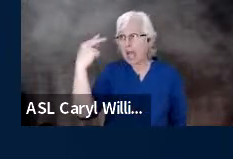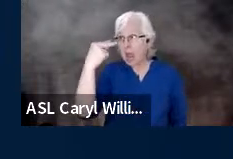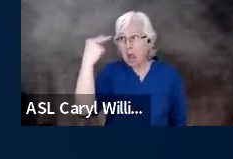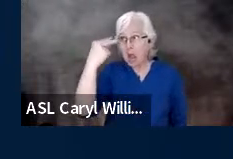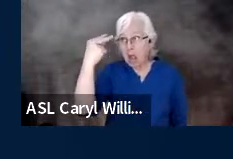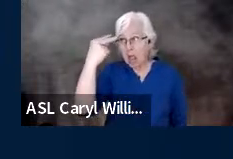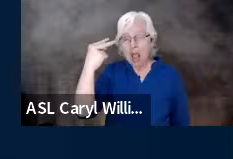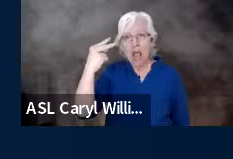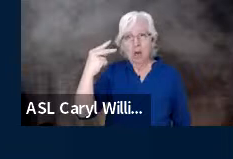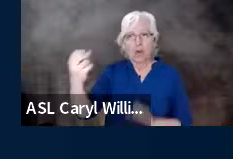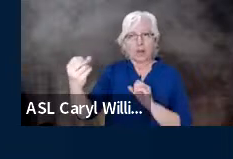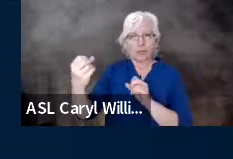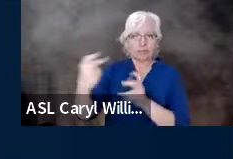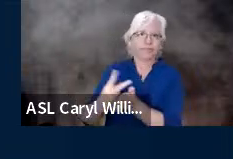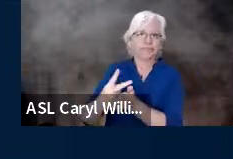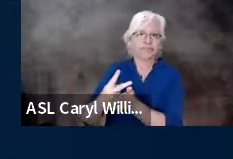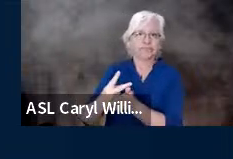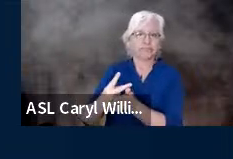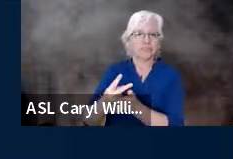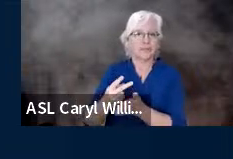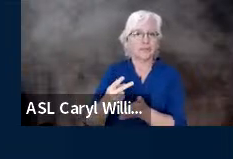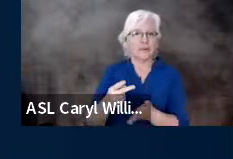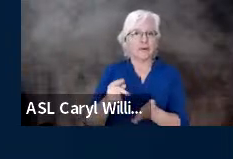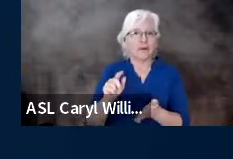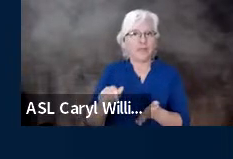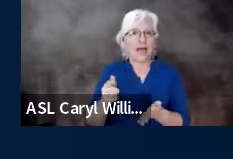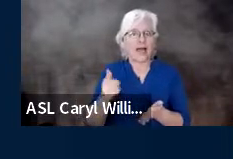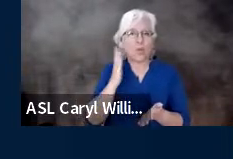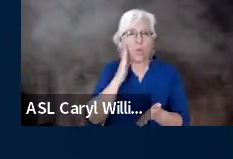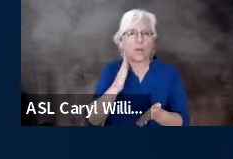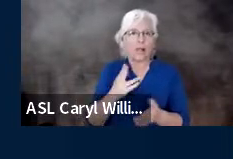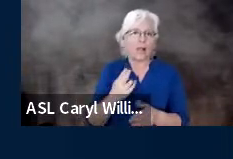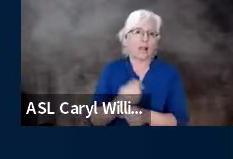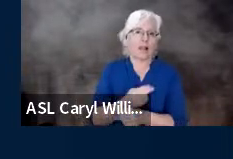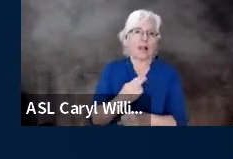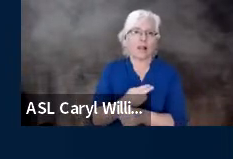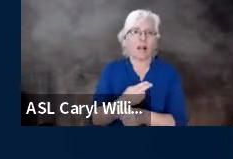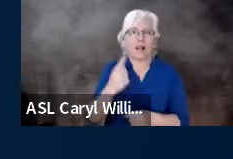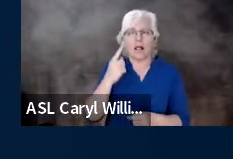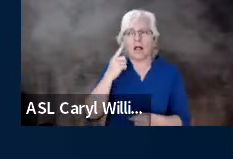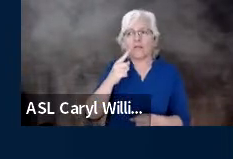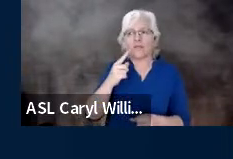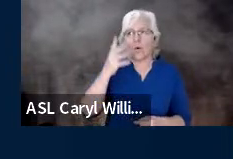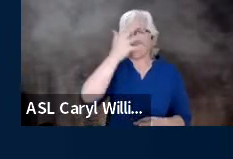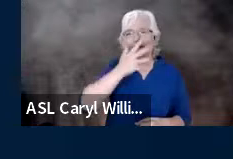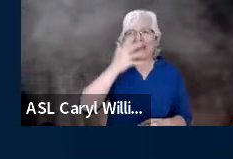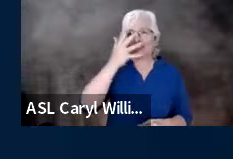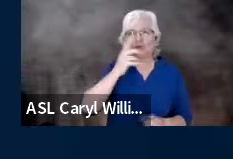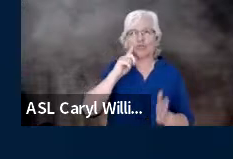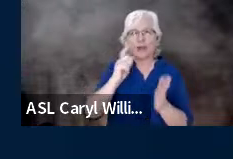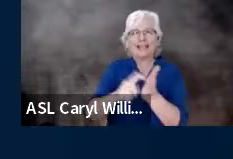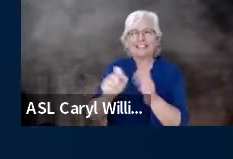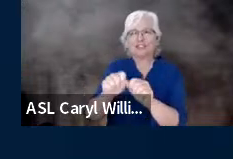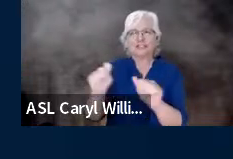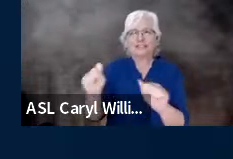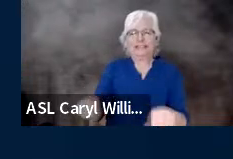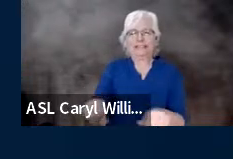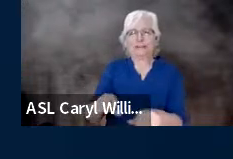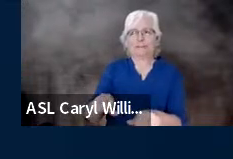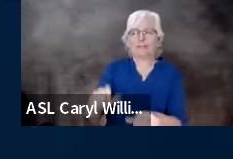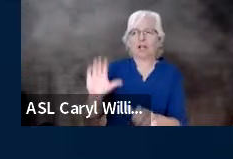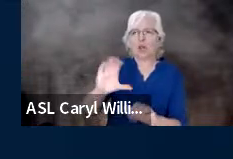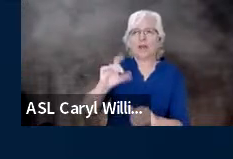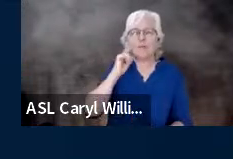something that often triggers a facial recognition system looking for retinas